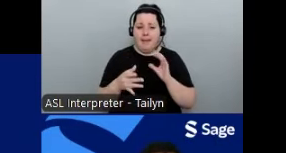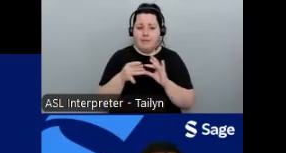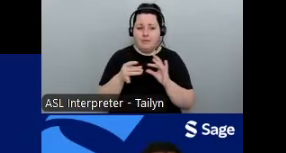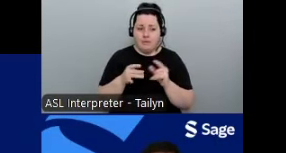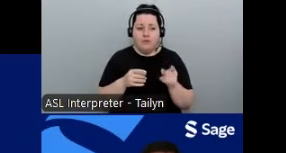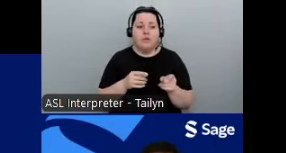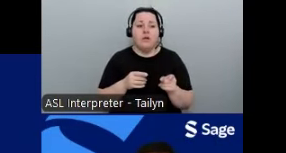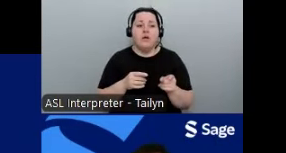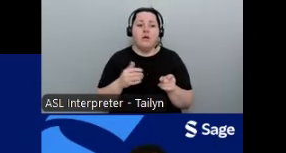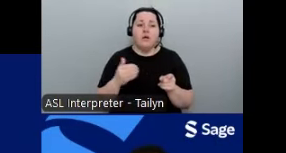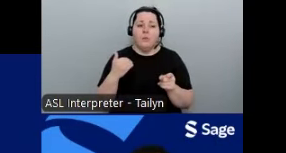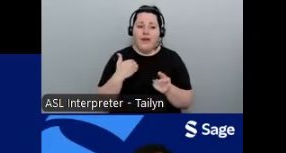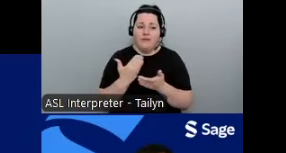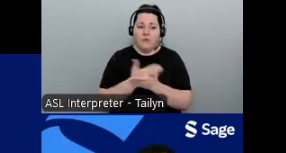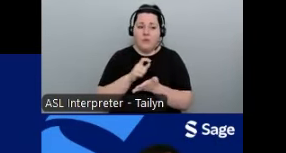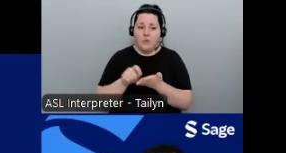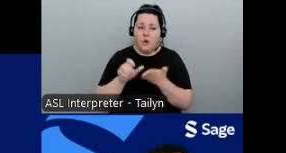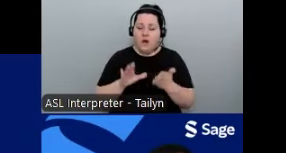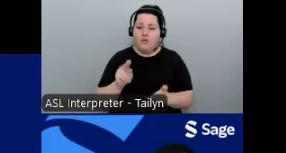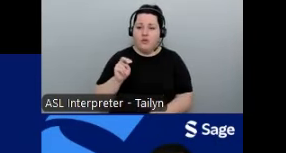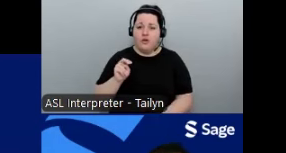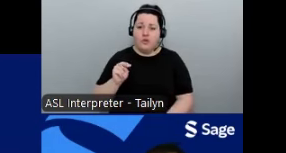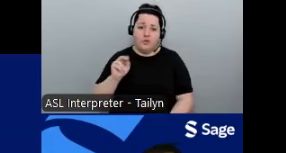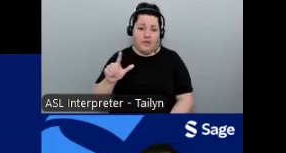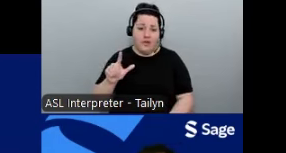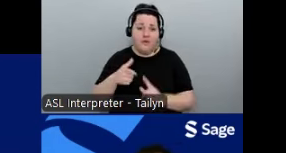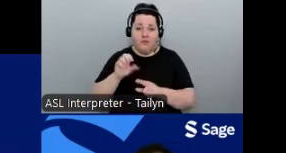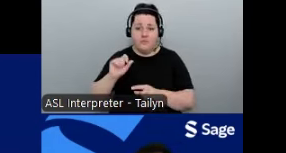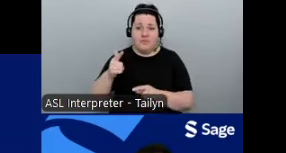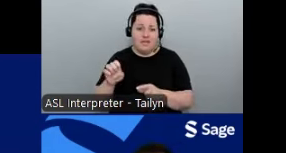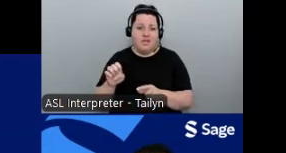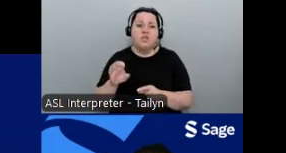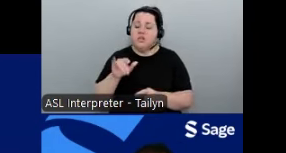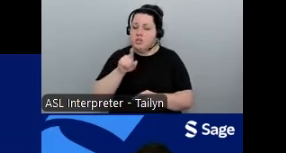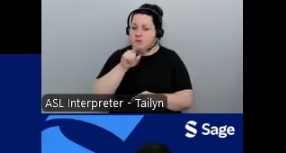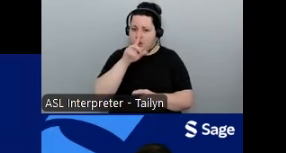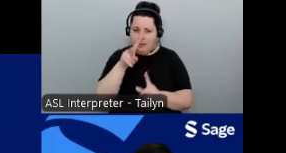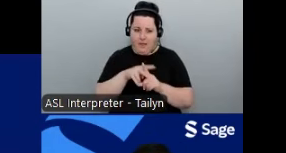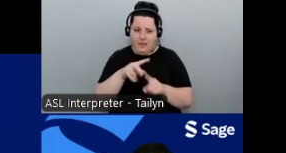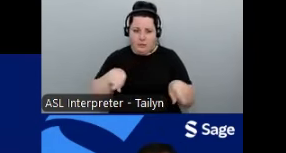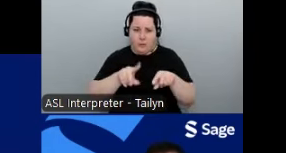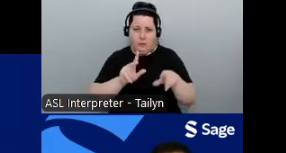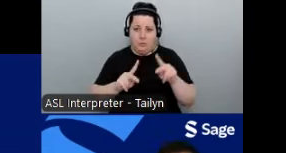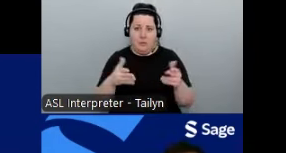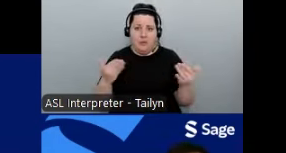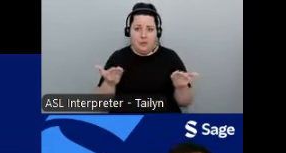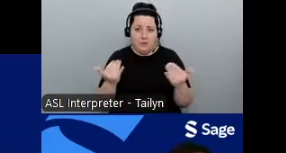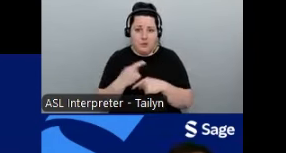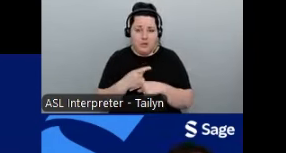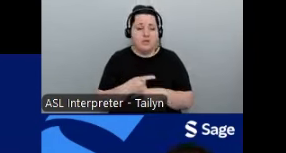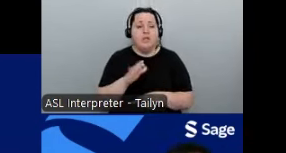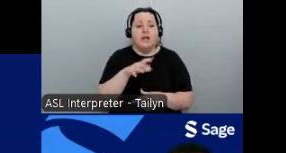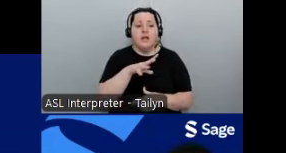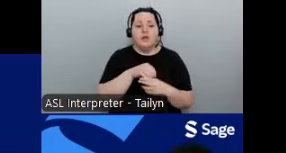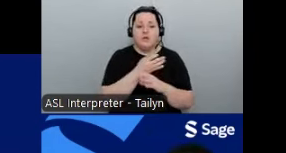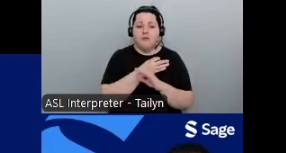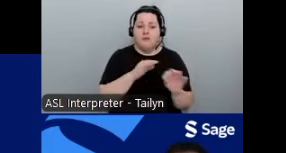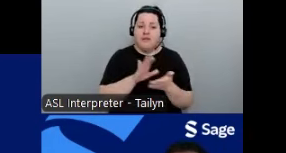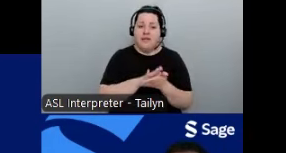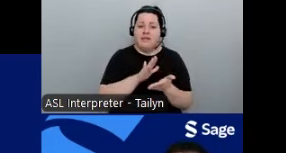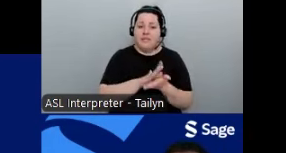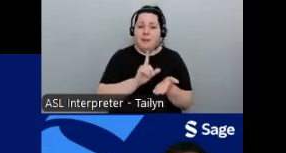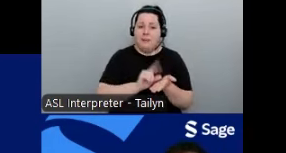we have a new author newsletter coming from Sage, and this is particularly relevant to those of you on the call today. It will include free academic publishing